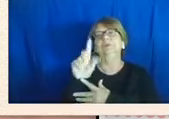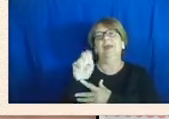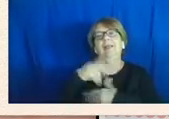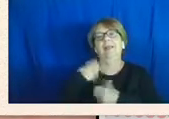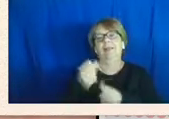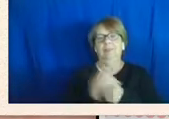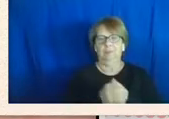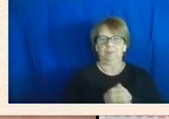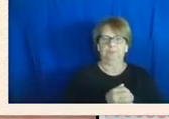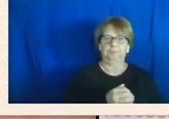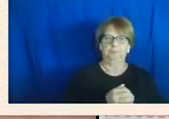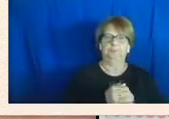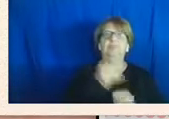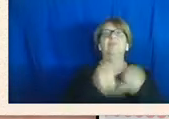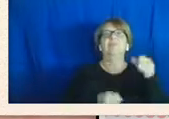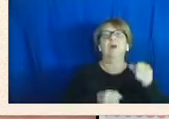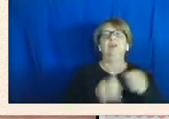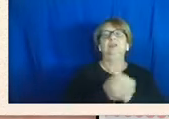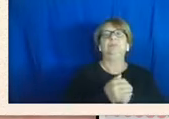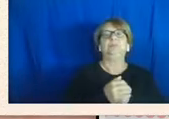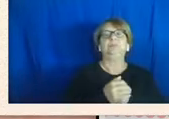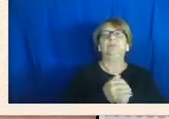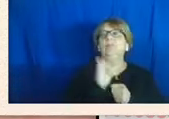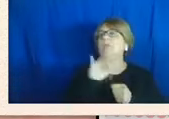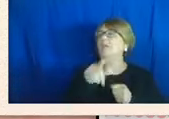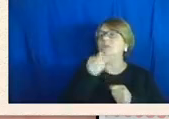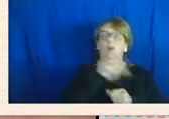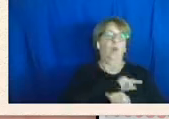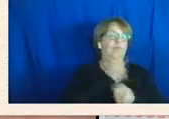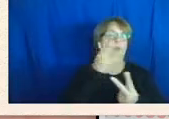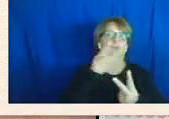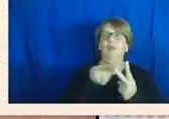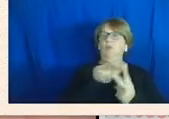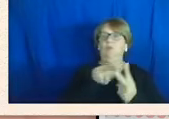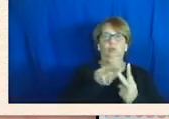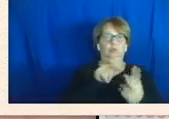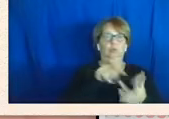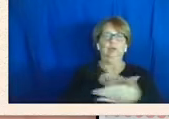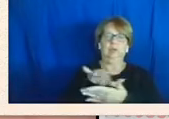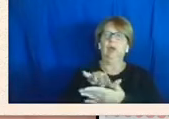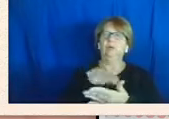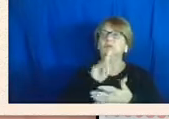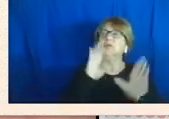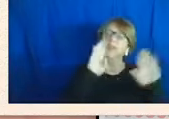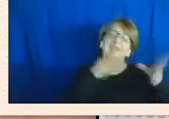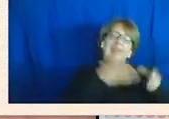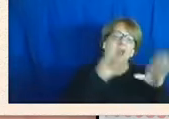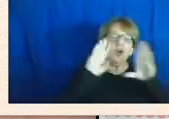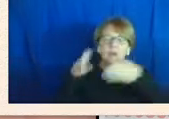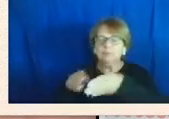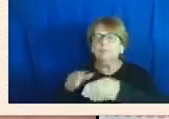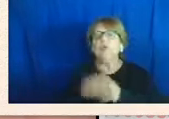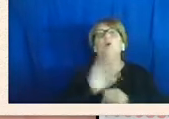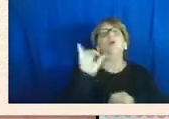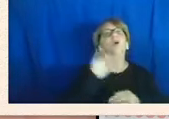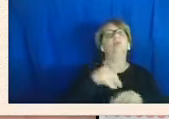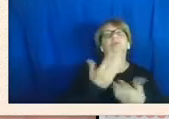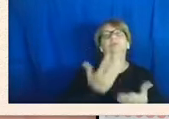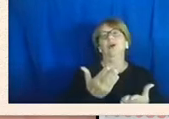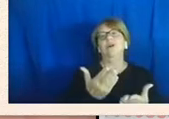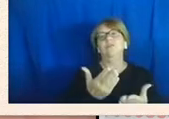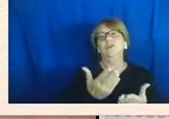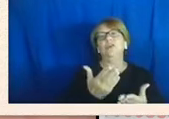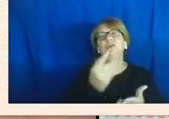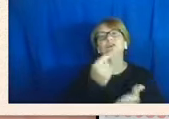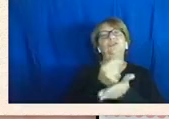Finally, if you don't qualify for one of those 2 studies, which are relatively narrow in scope, we always offer a treatment study here at the